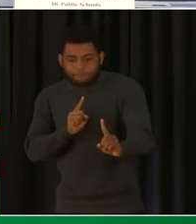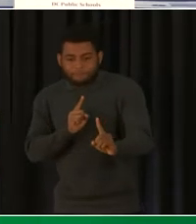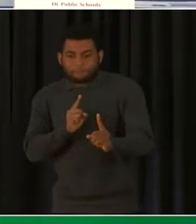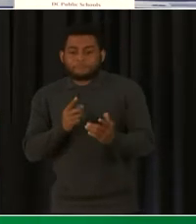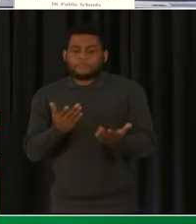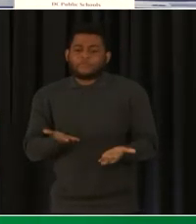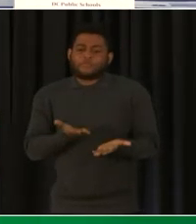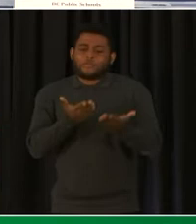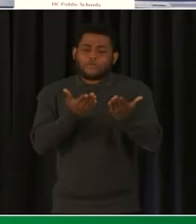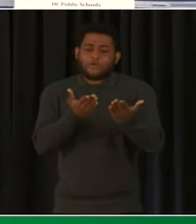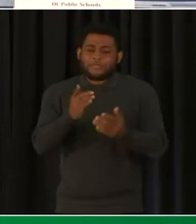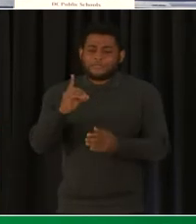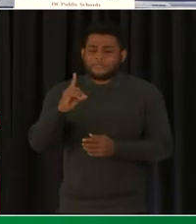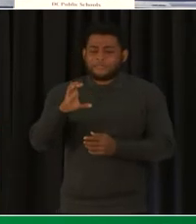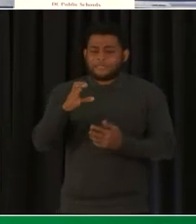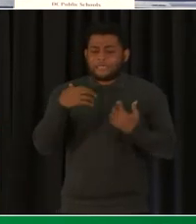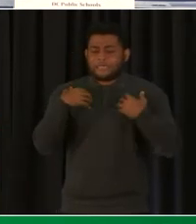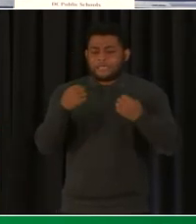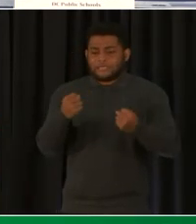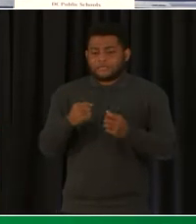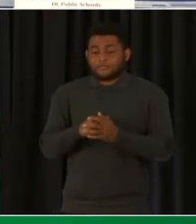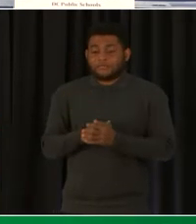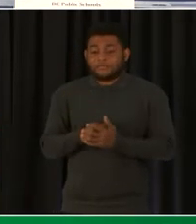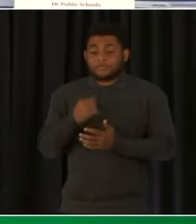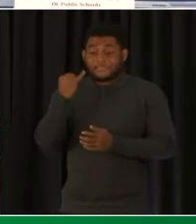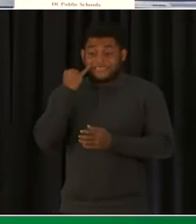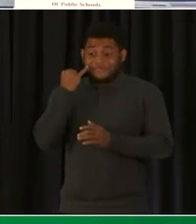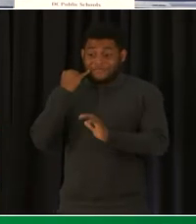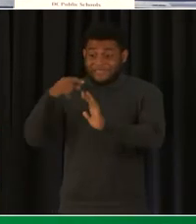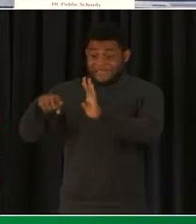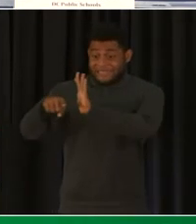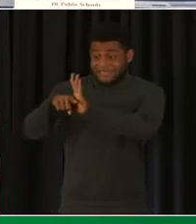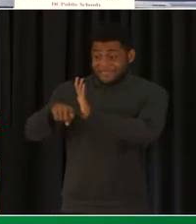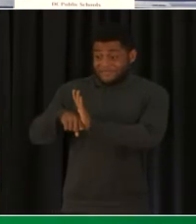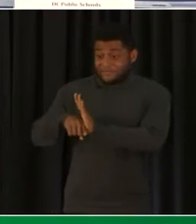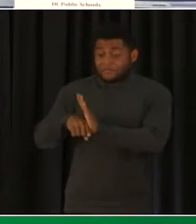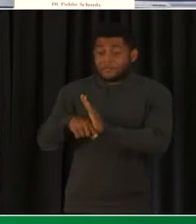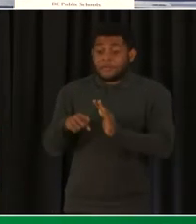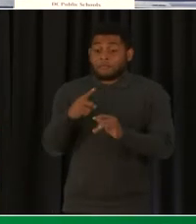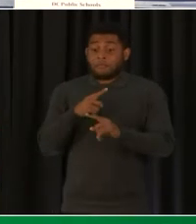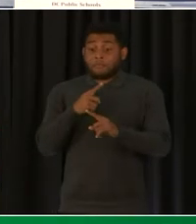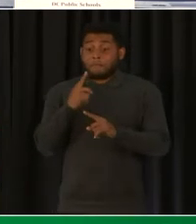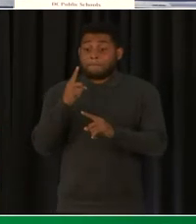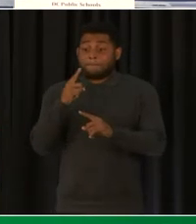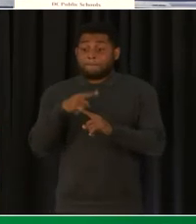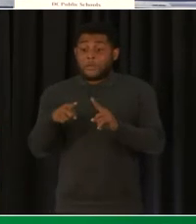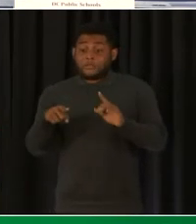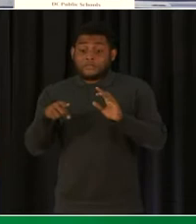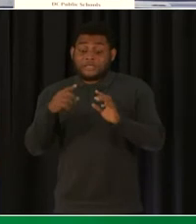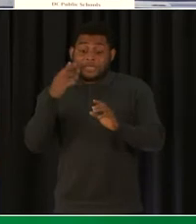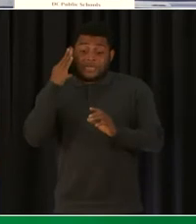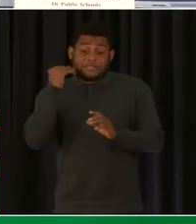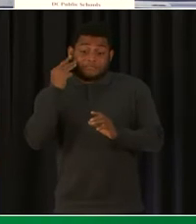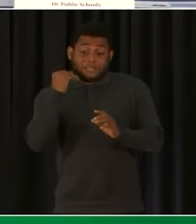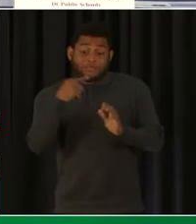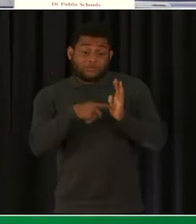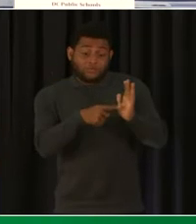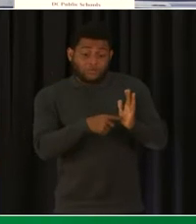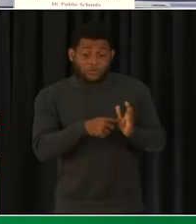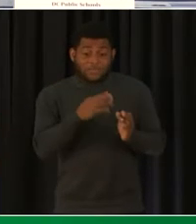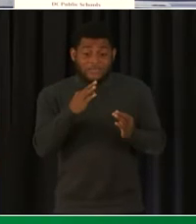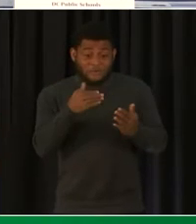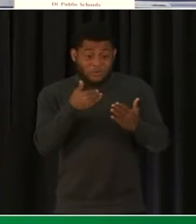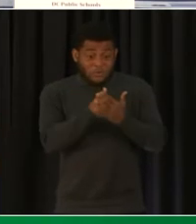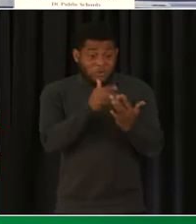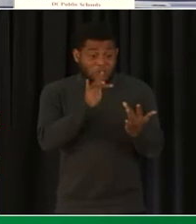by DC Health. And if the student has a negative result but is symptomatic or has been a close contact of an